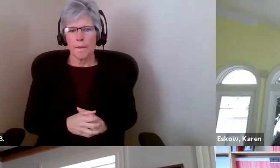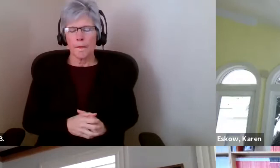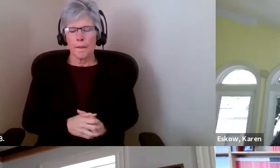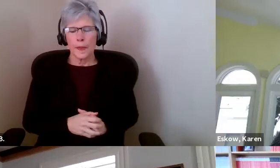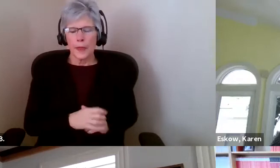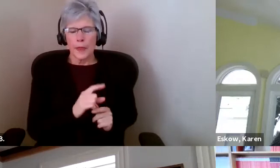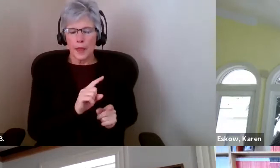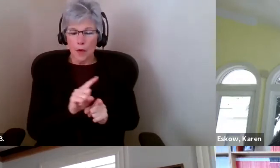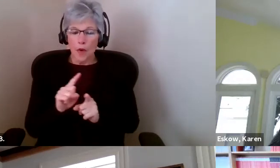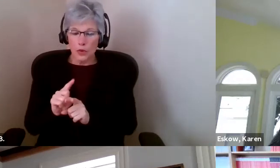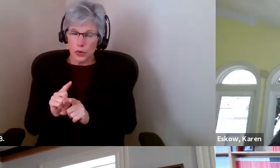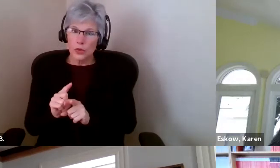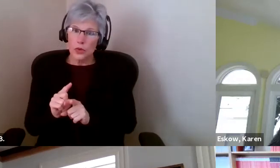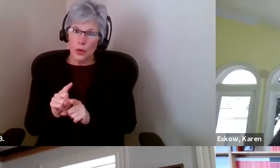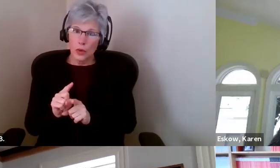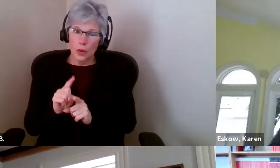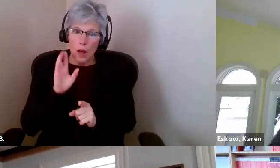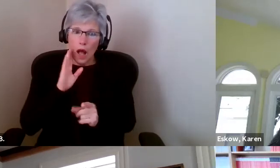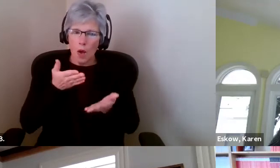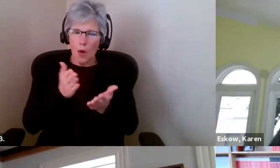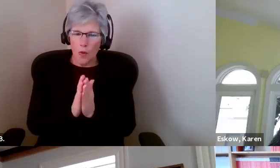to be thinking seriously about